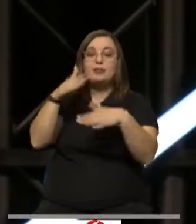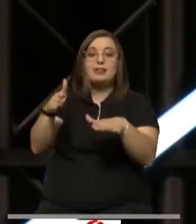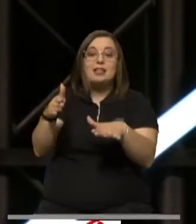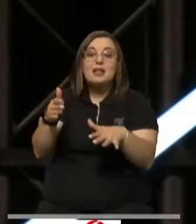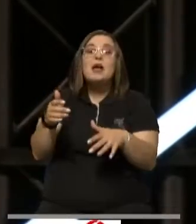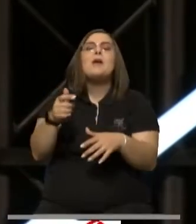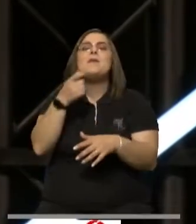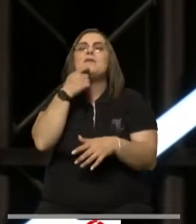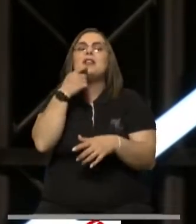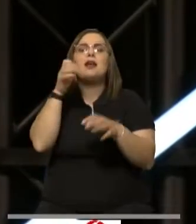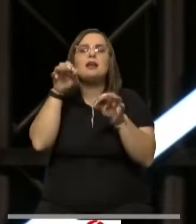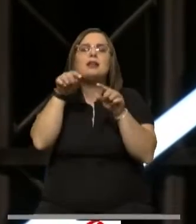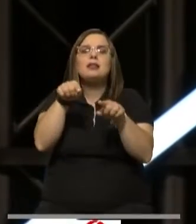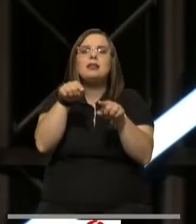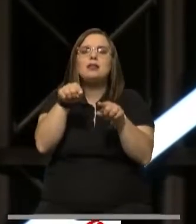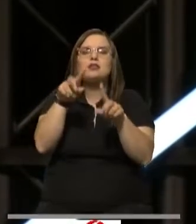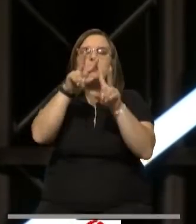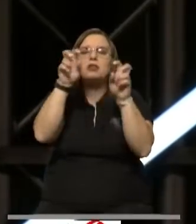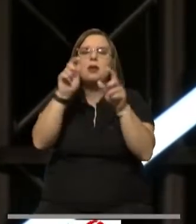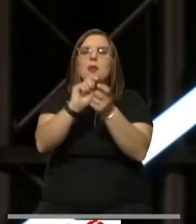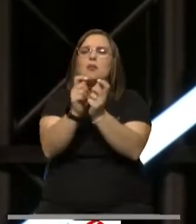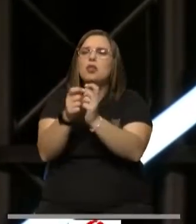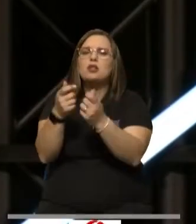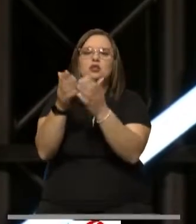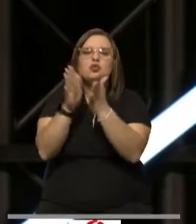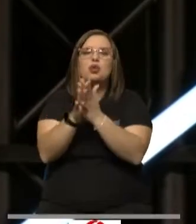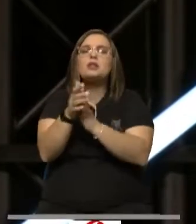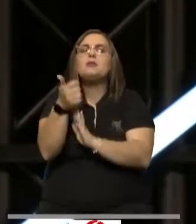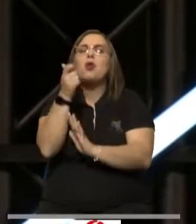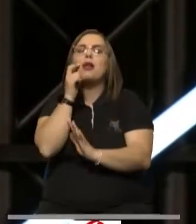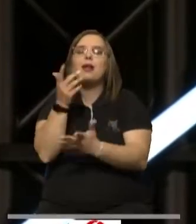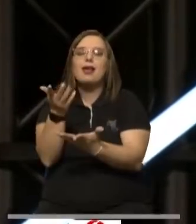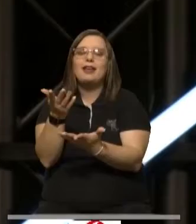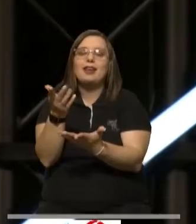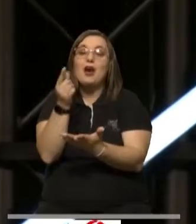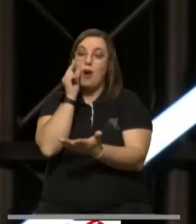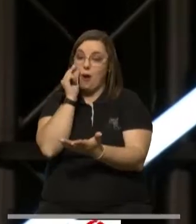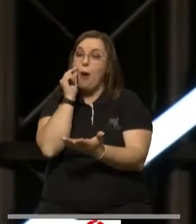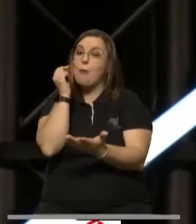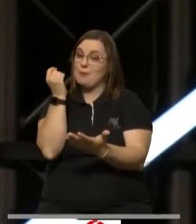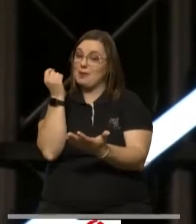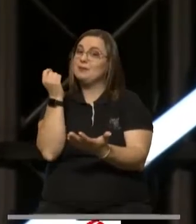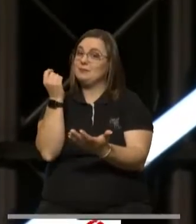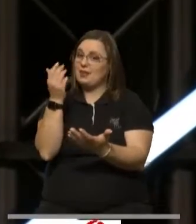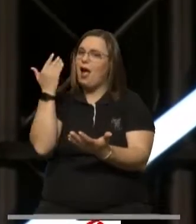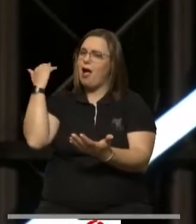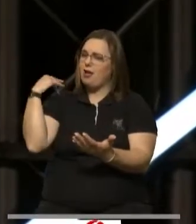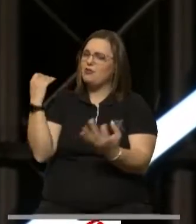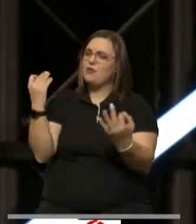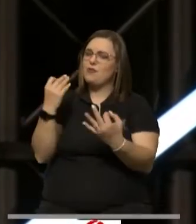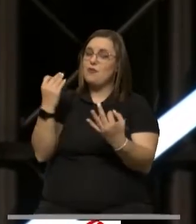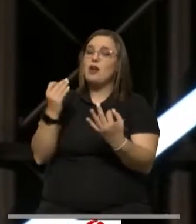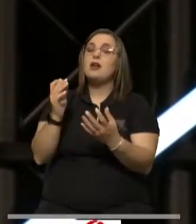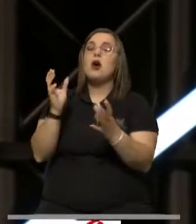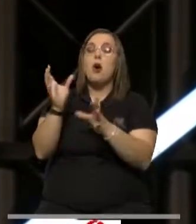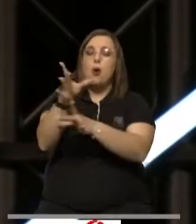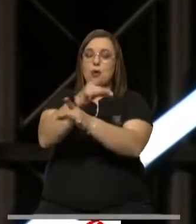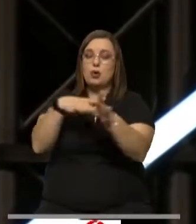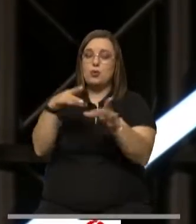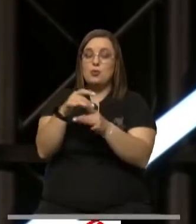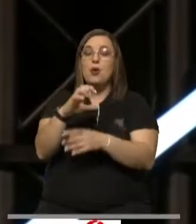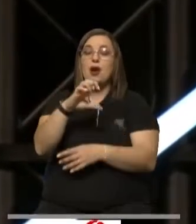to many people. And so who's better to talk about these alterations than the person who was the